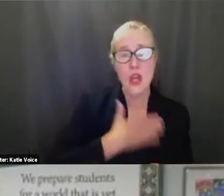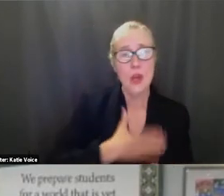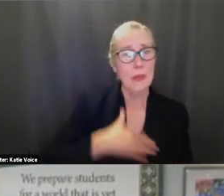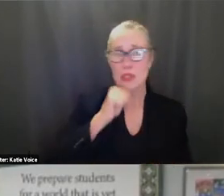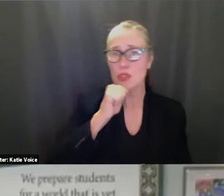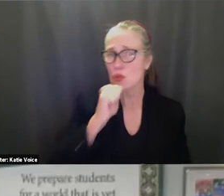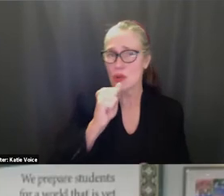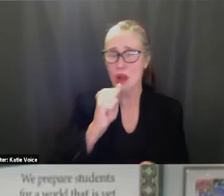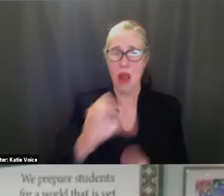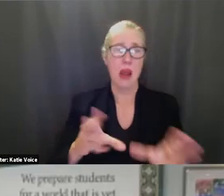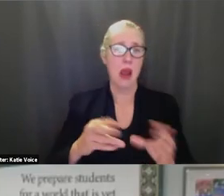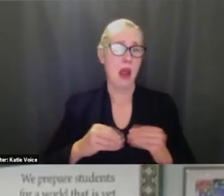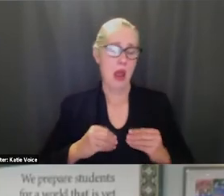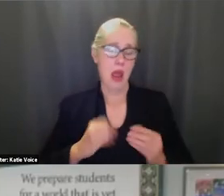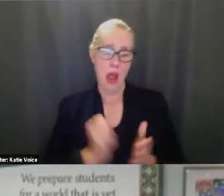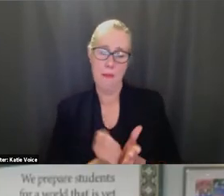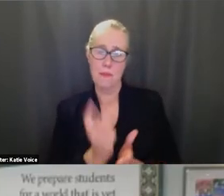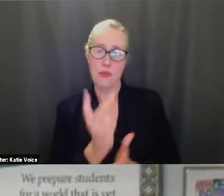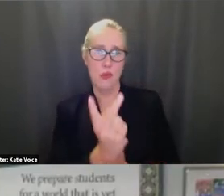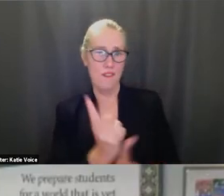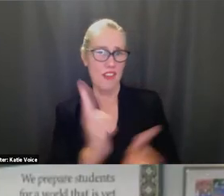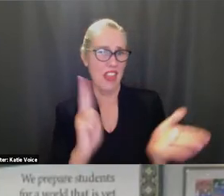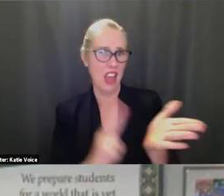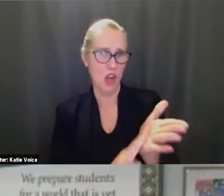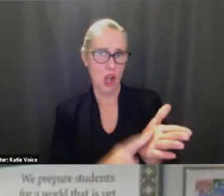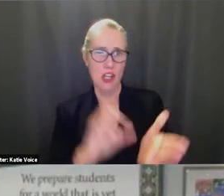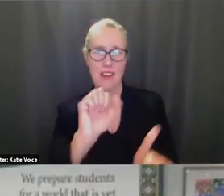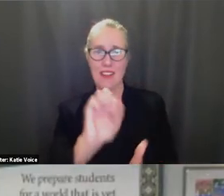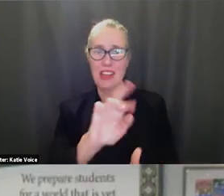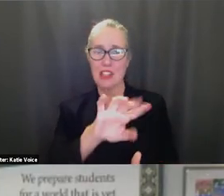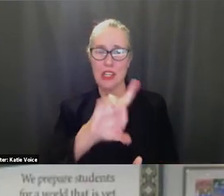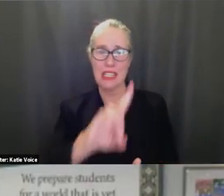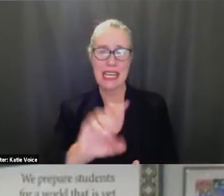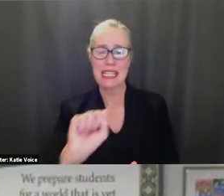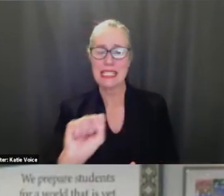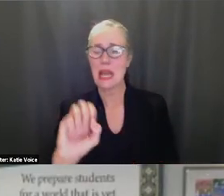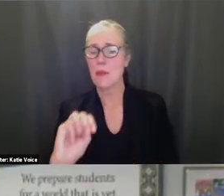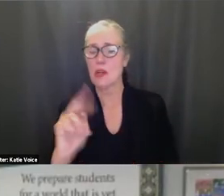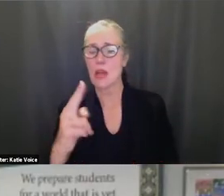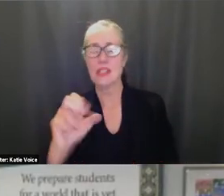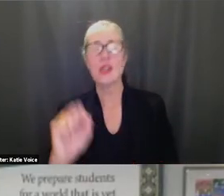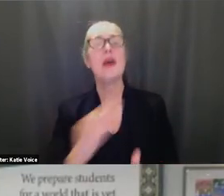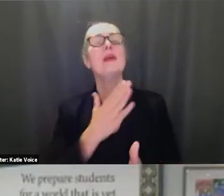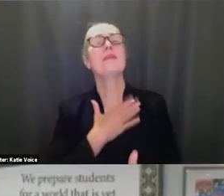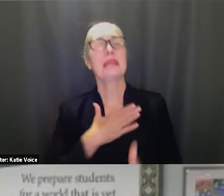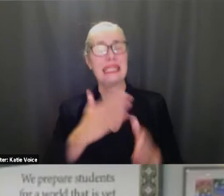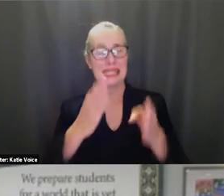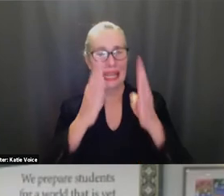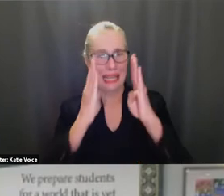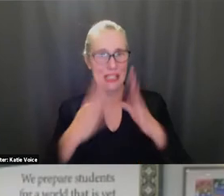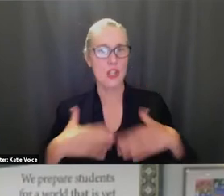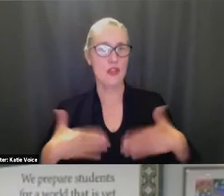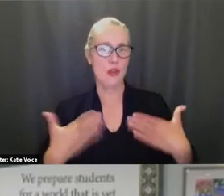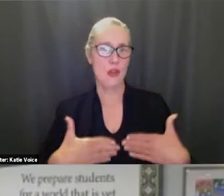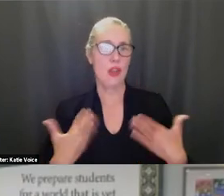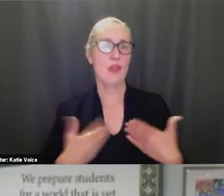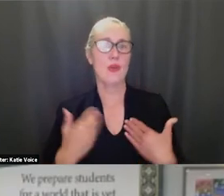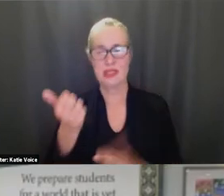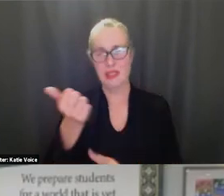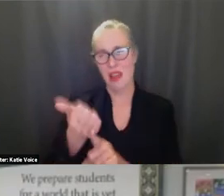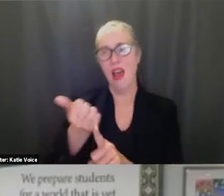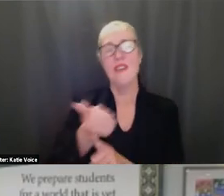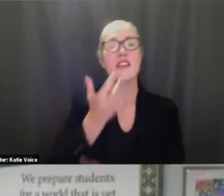approve of the srd contract at san marcos high school please listen to our youth of color thank you so